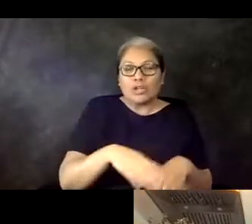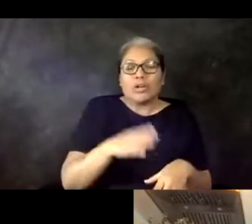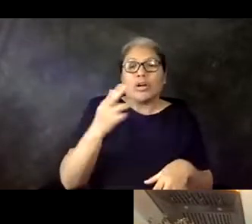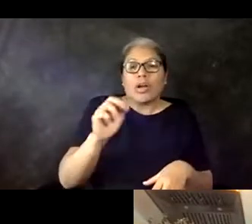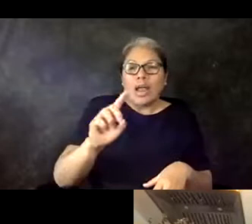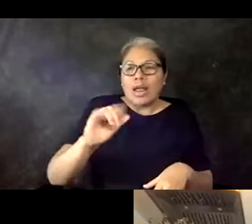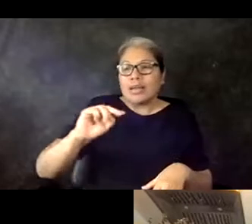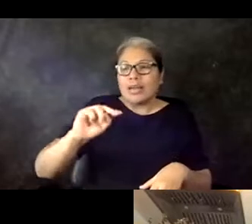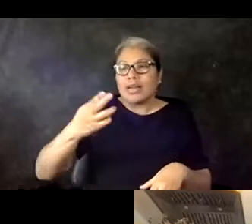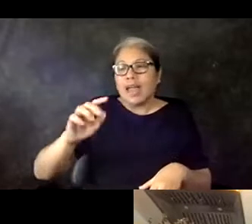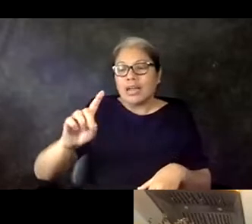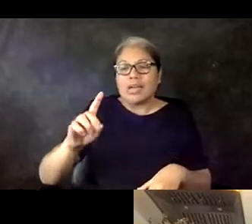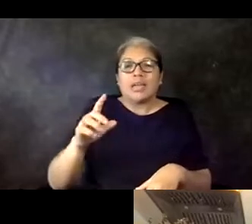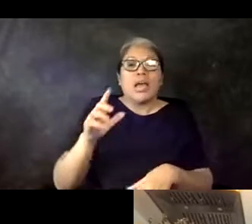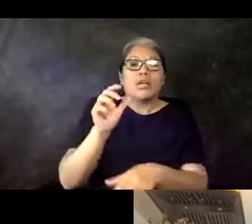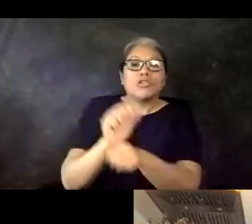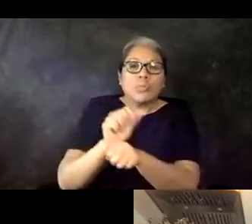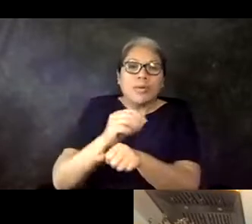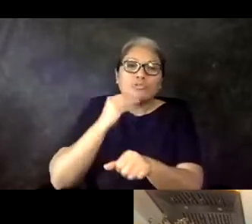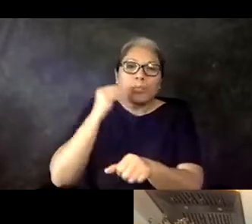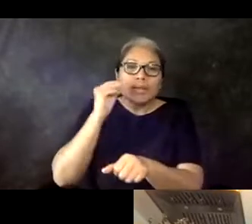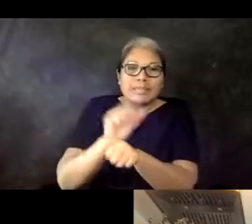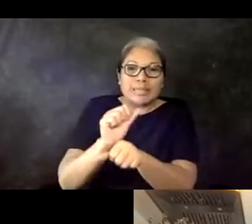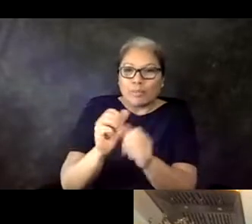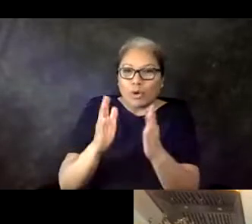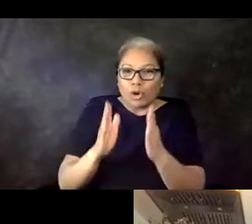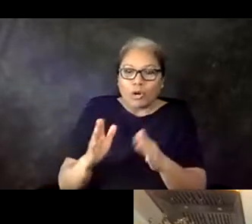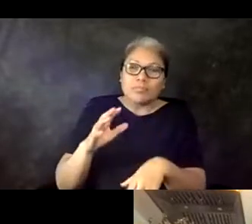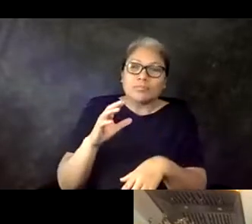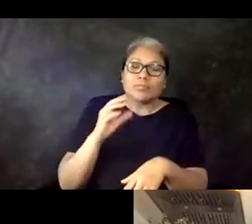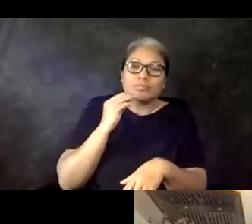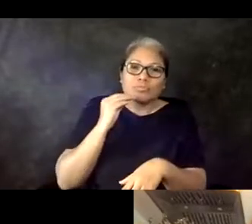Employers Network, through which she helped pass the California Domestic